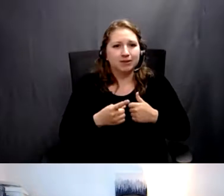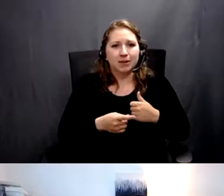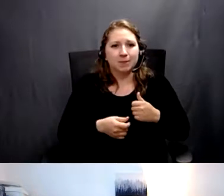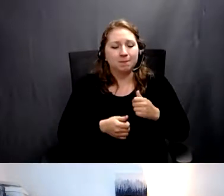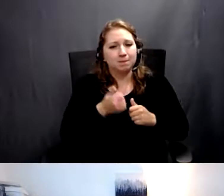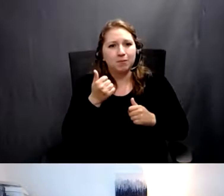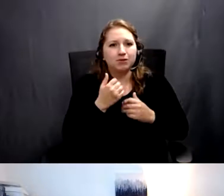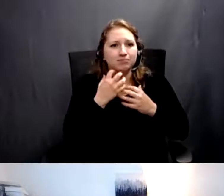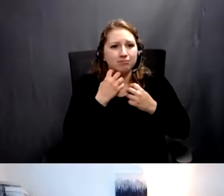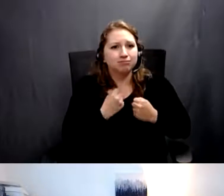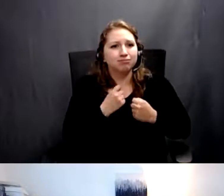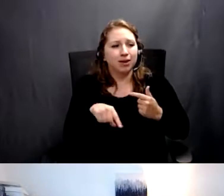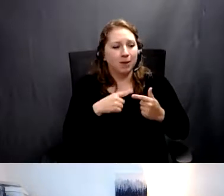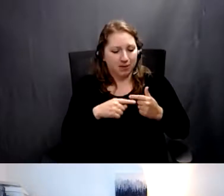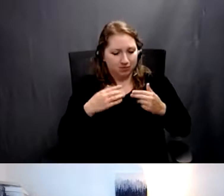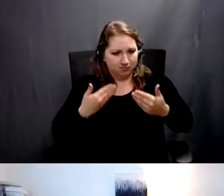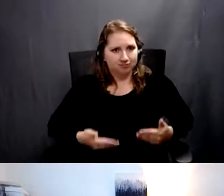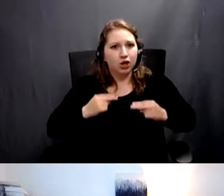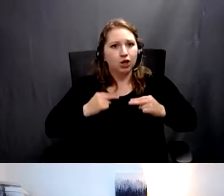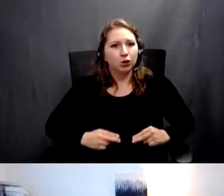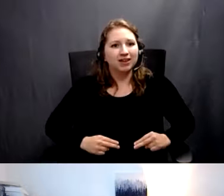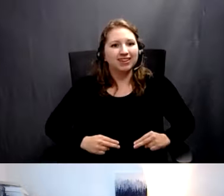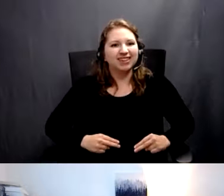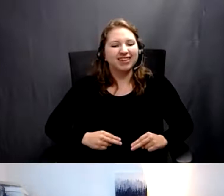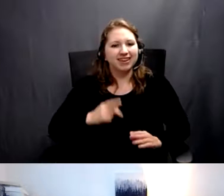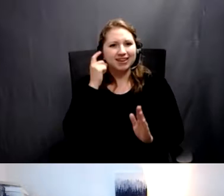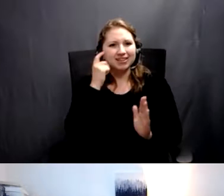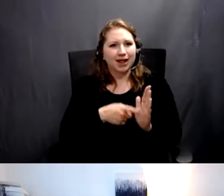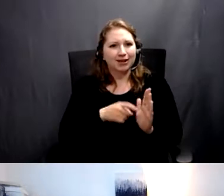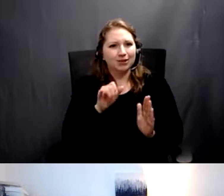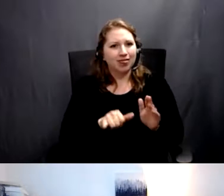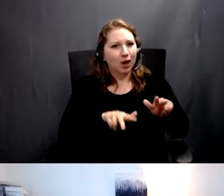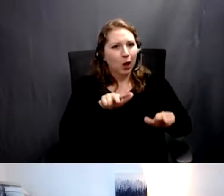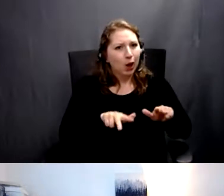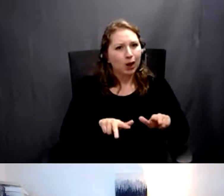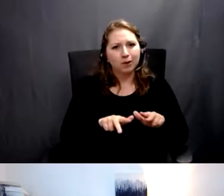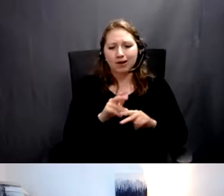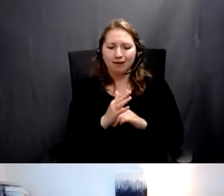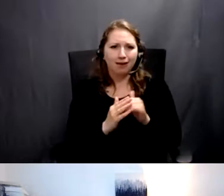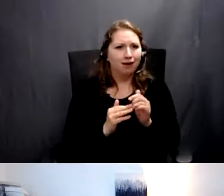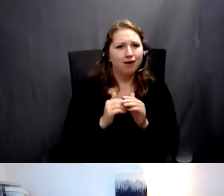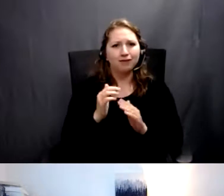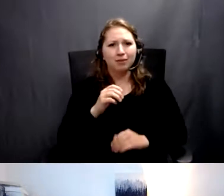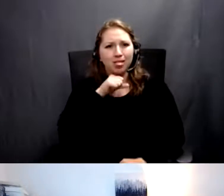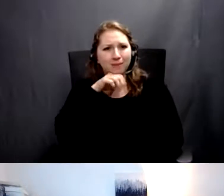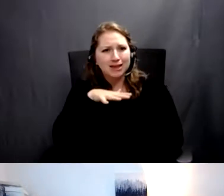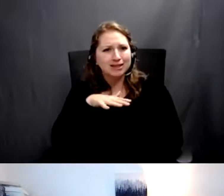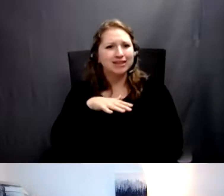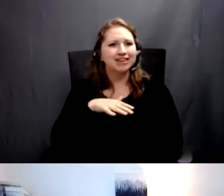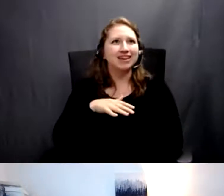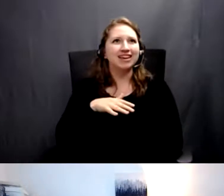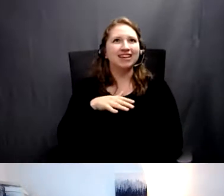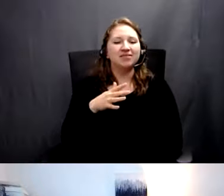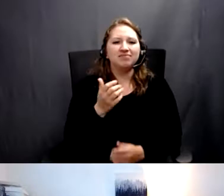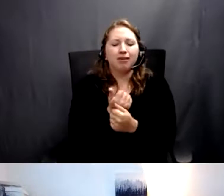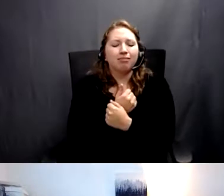being a human being is the awkward, the uncomfortable, the messy. I